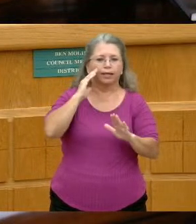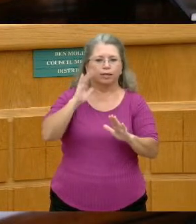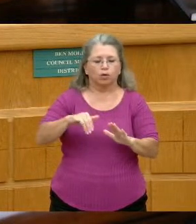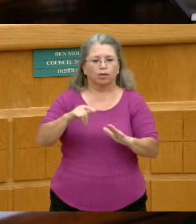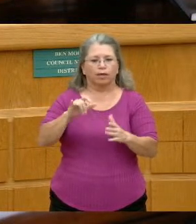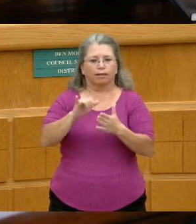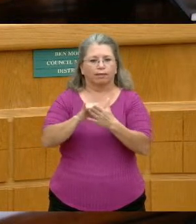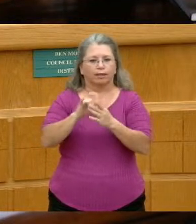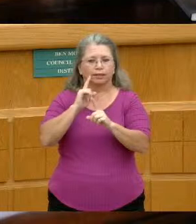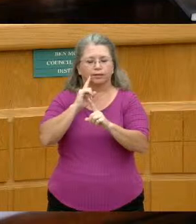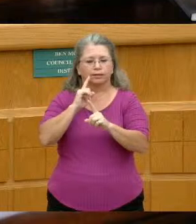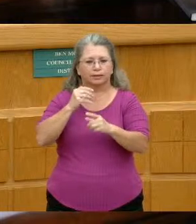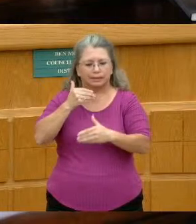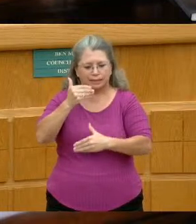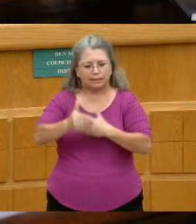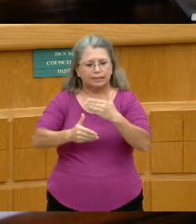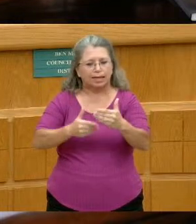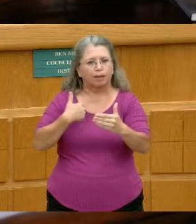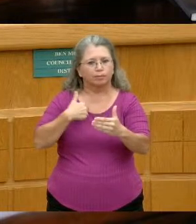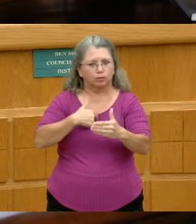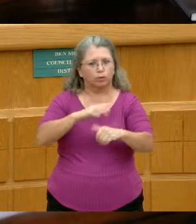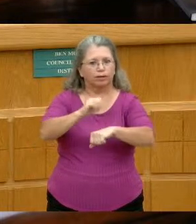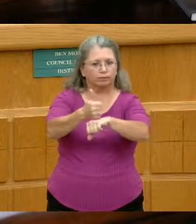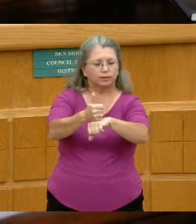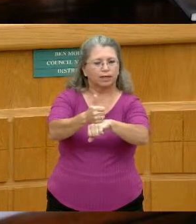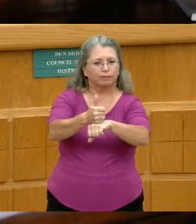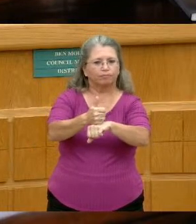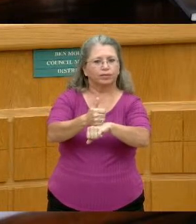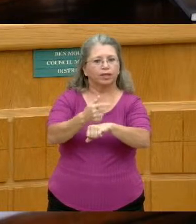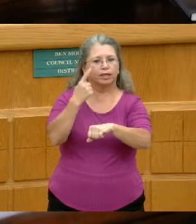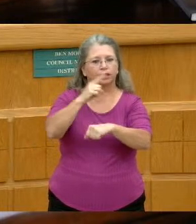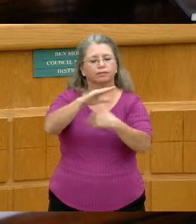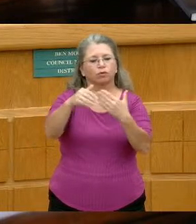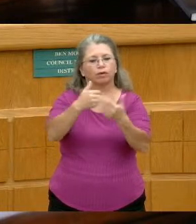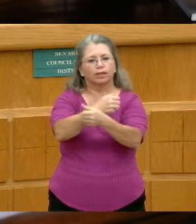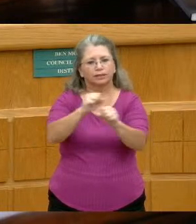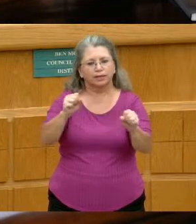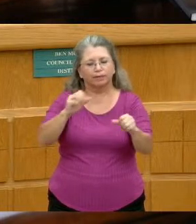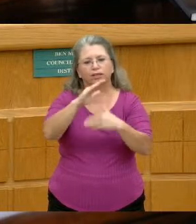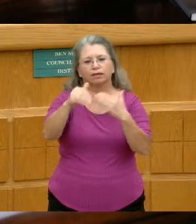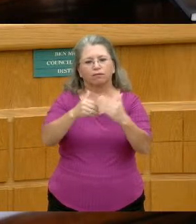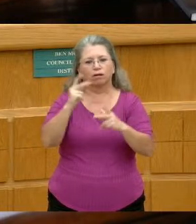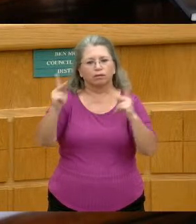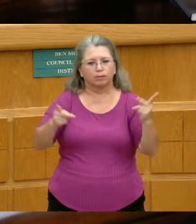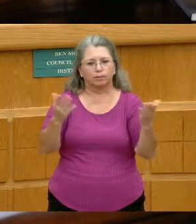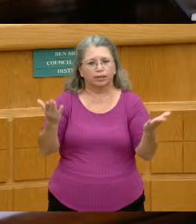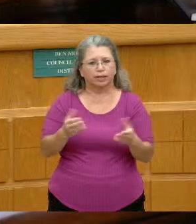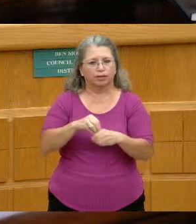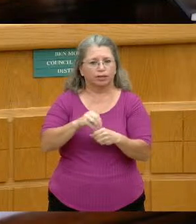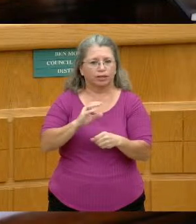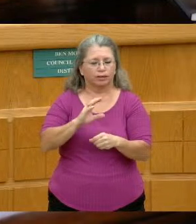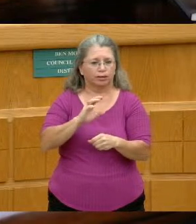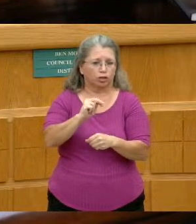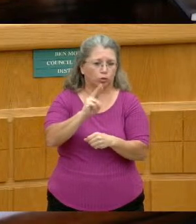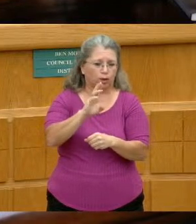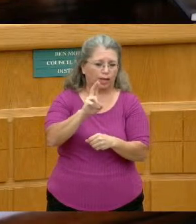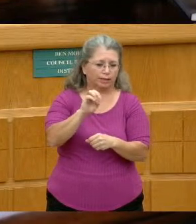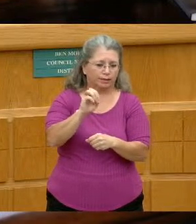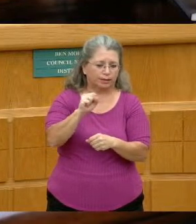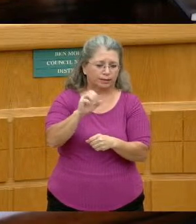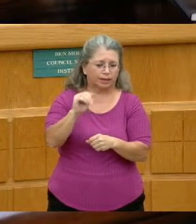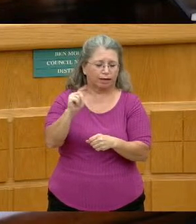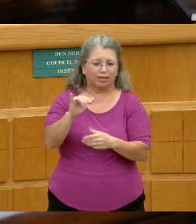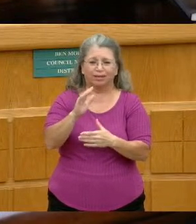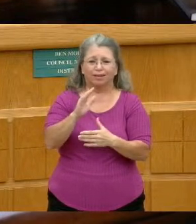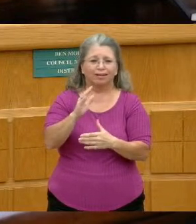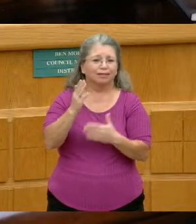protecting the health and safety of all the public here in Nueces County, may not be popular. Some feel that they're restrictive, some think they're not